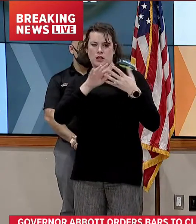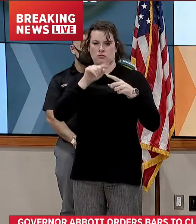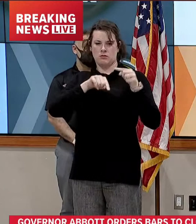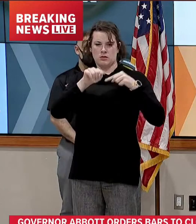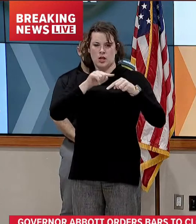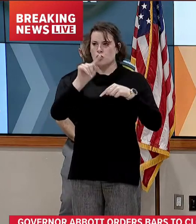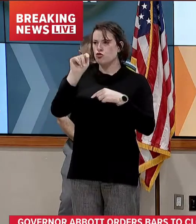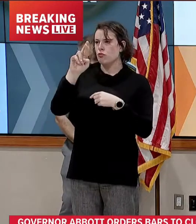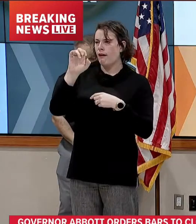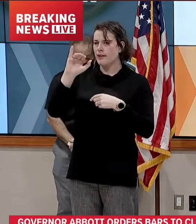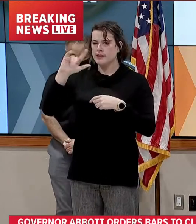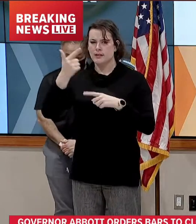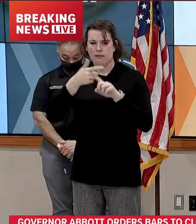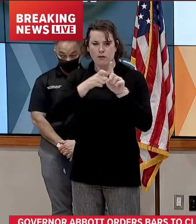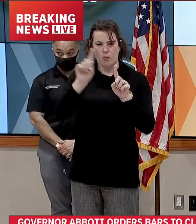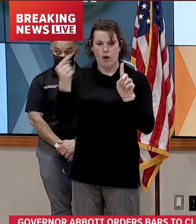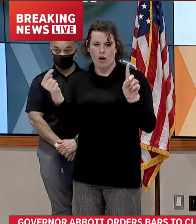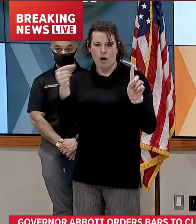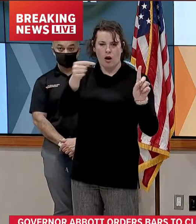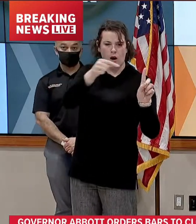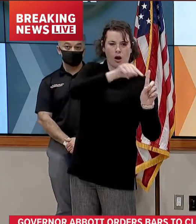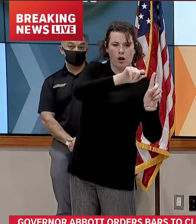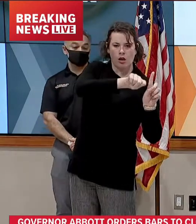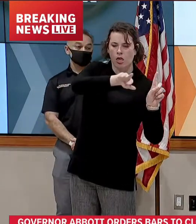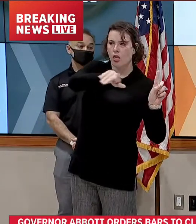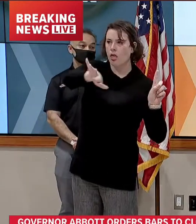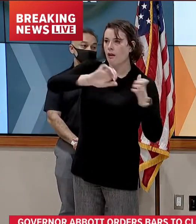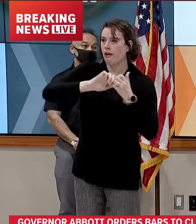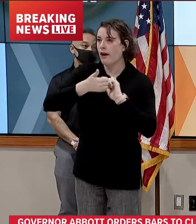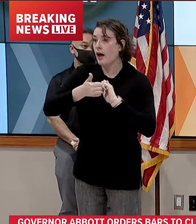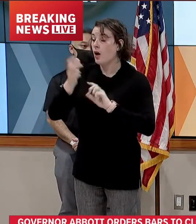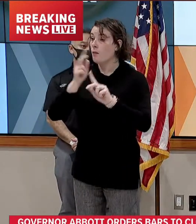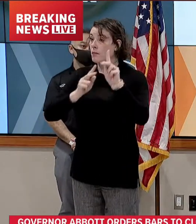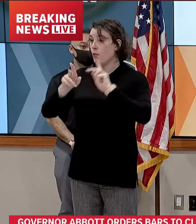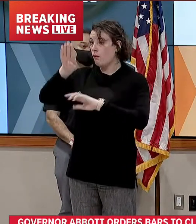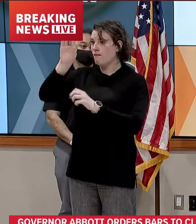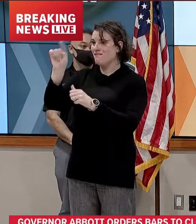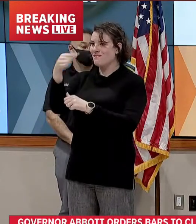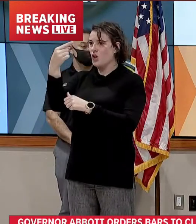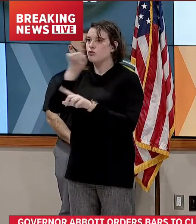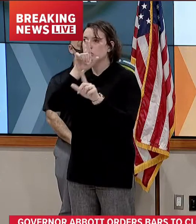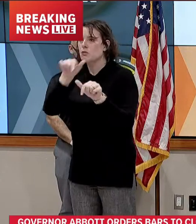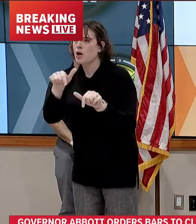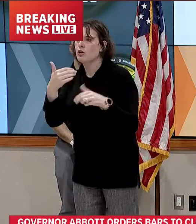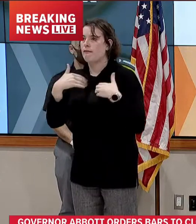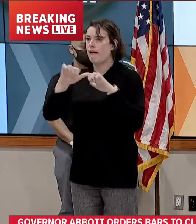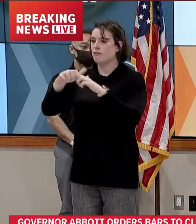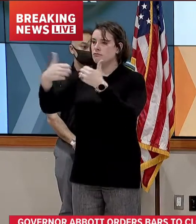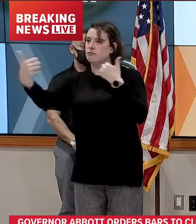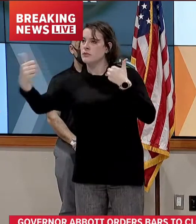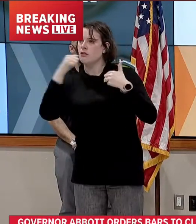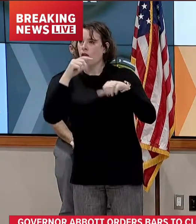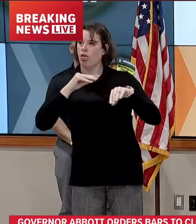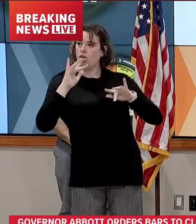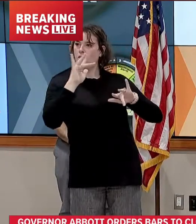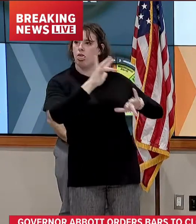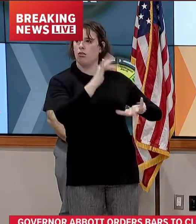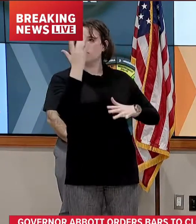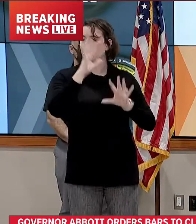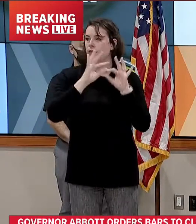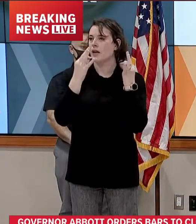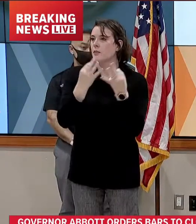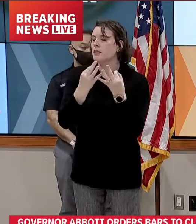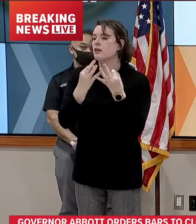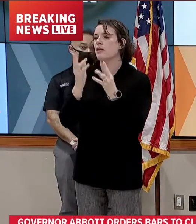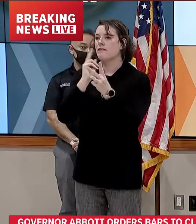for first responders who have the virus to quarantine away from their families so they don't get them sick. visiting nursing homes and other areas where folks